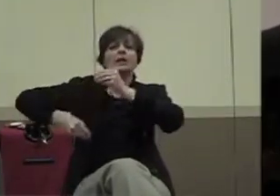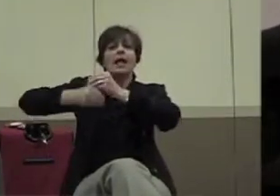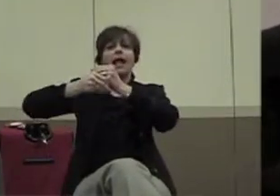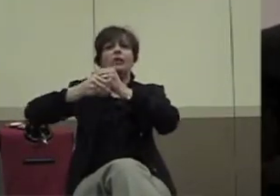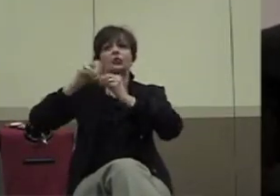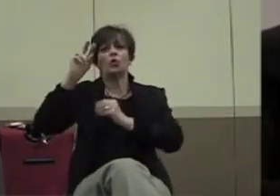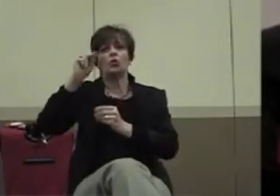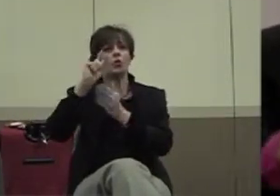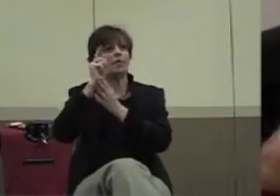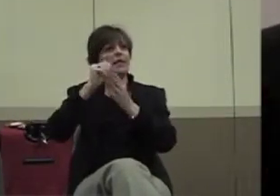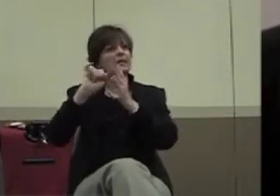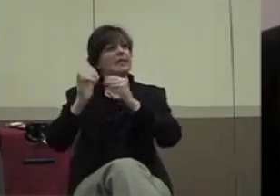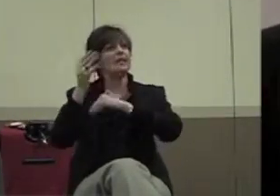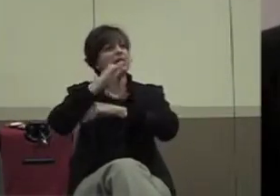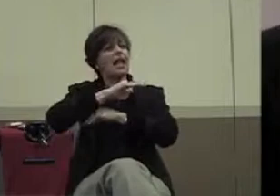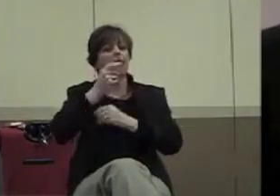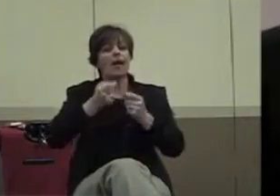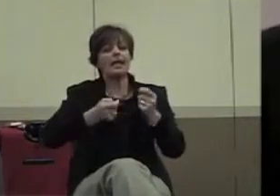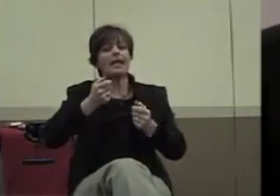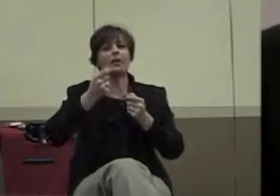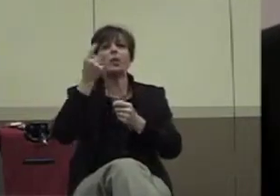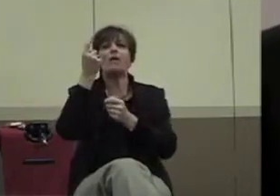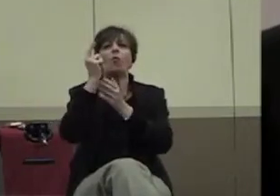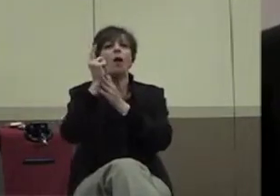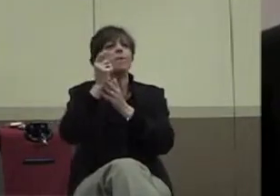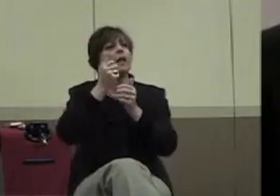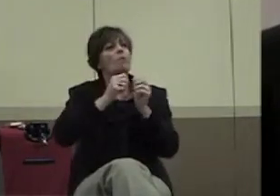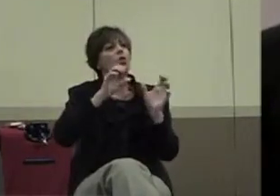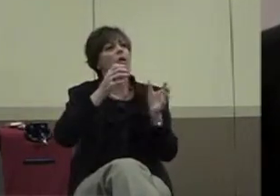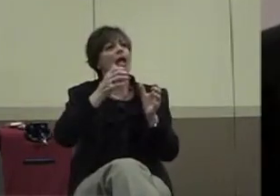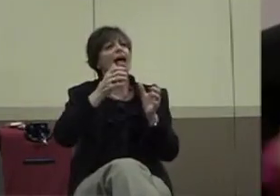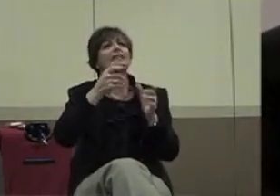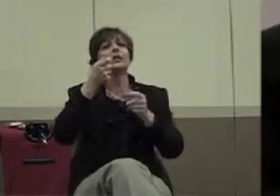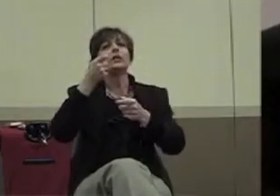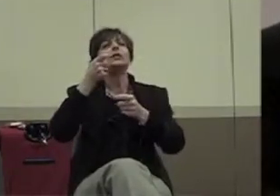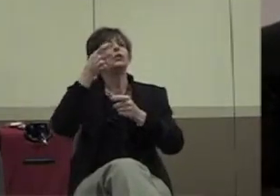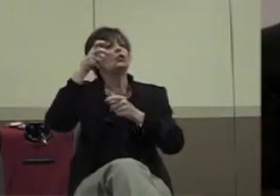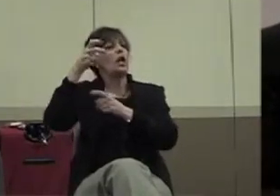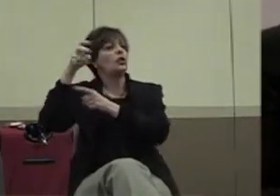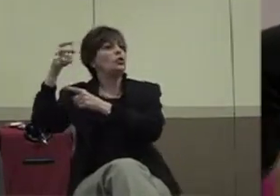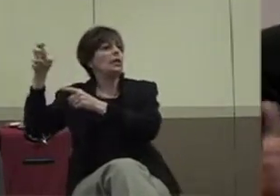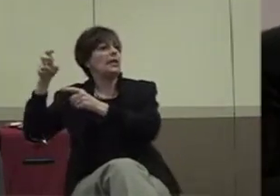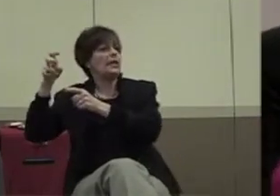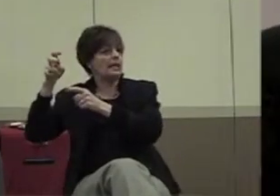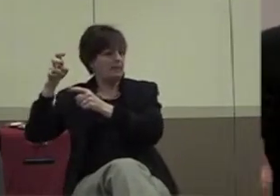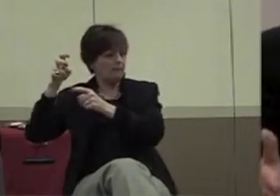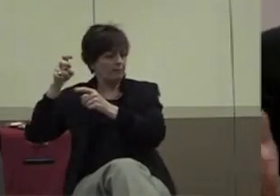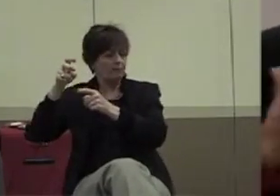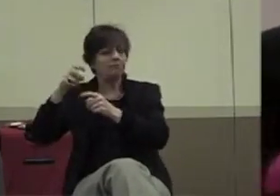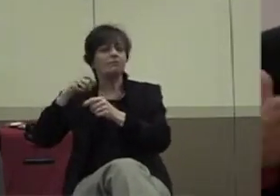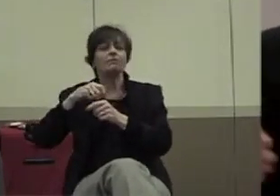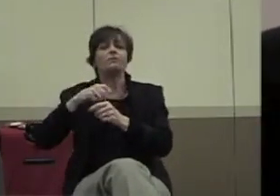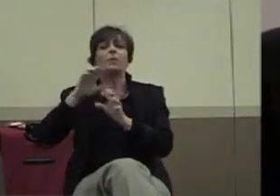by getting rid of 1 minute per class changing period. They found that they could shorten the